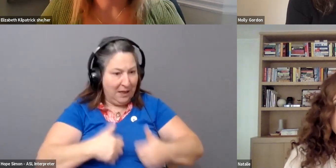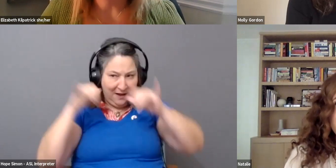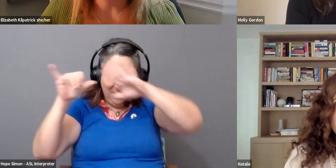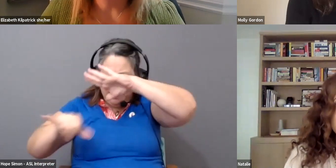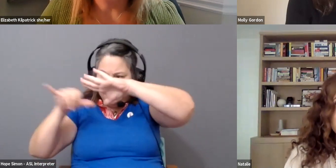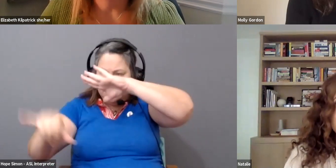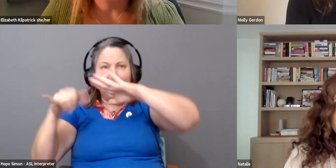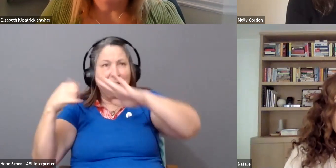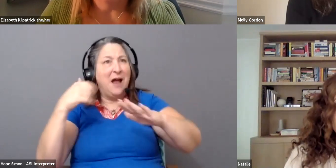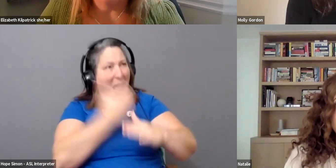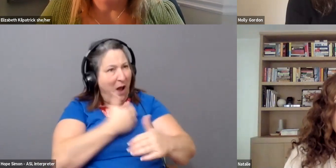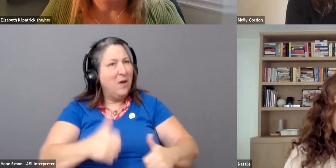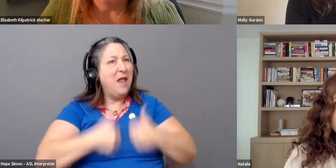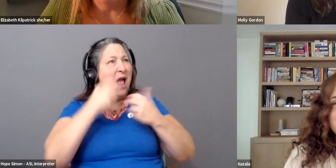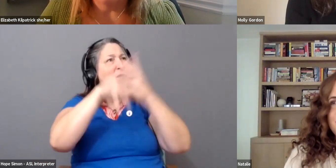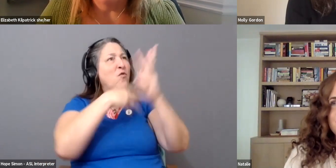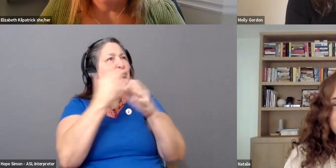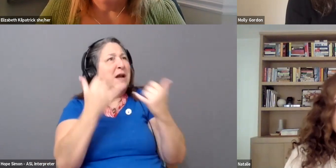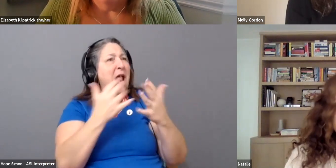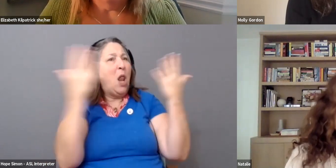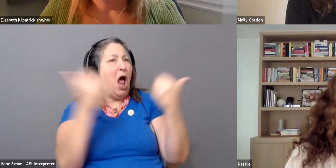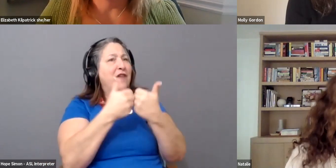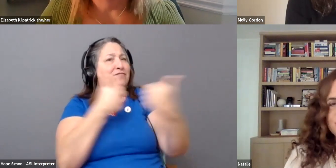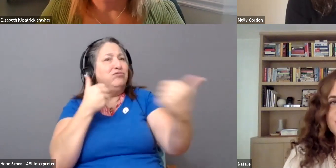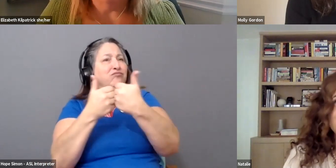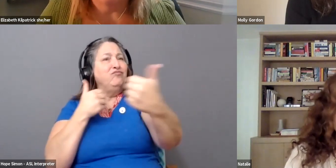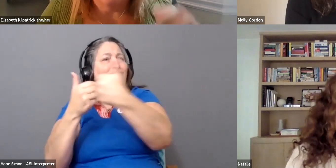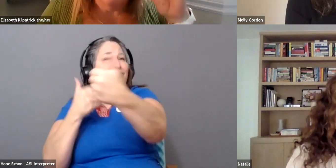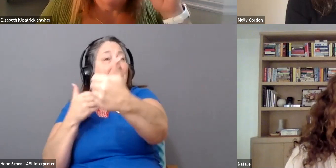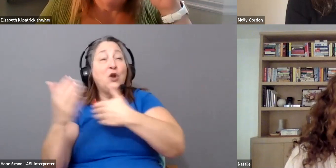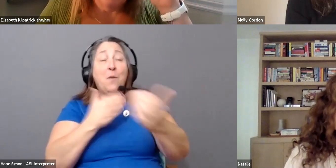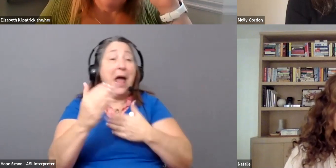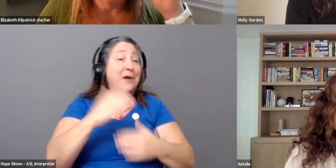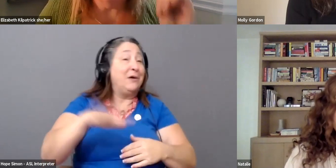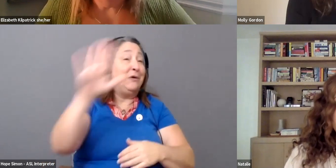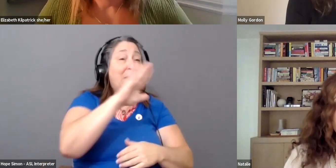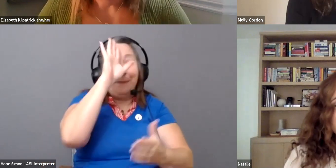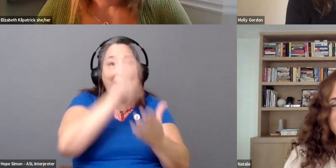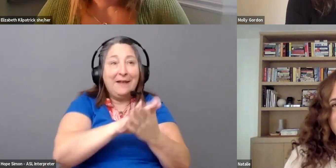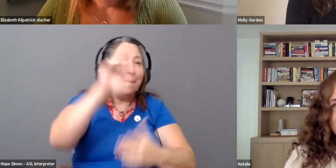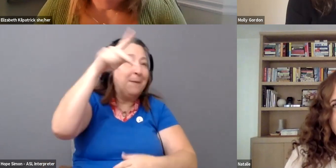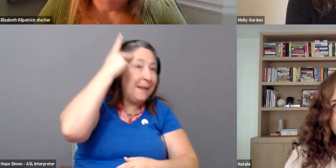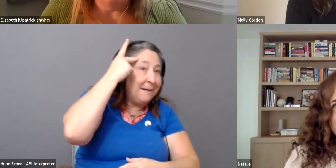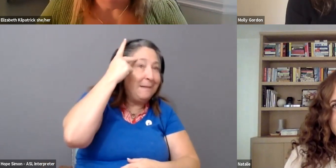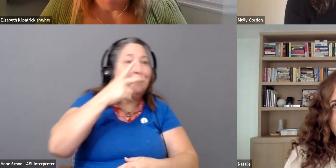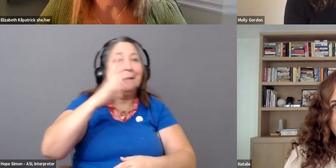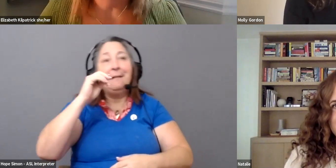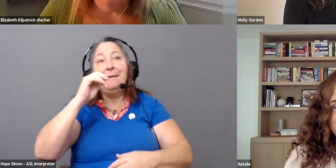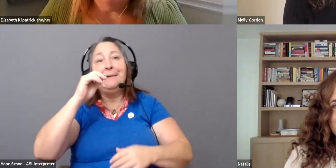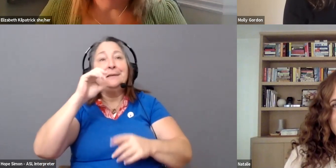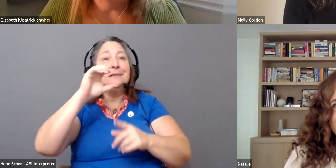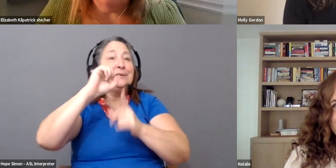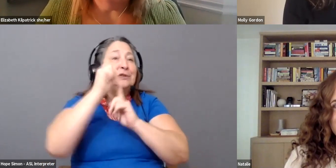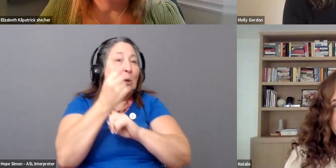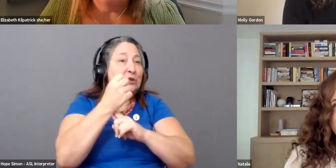you stand on, you know, social, political, whatever the thing is, like, that is the thing that unites us. And